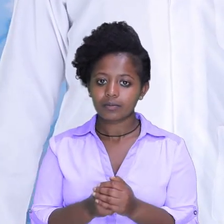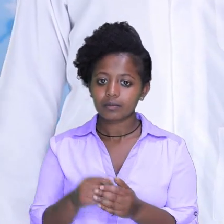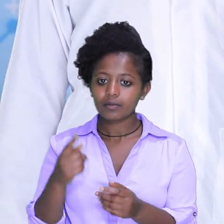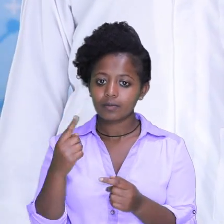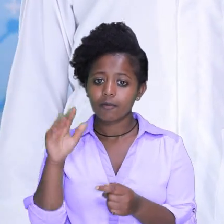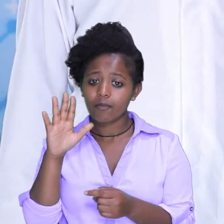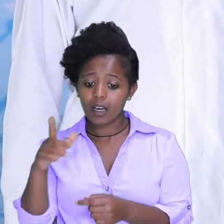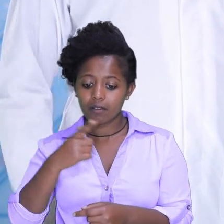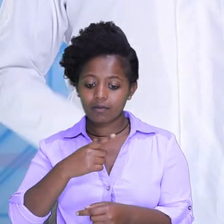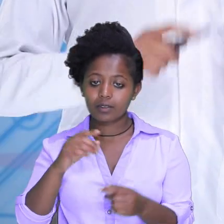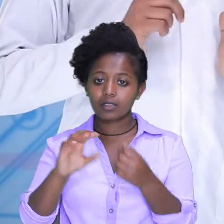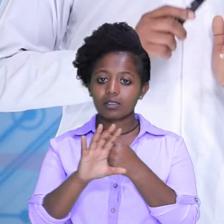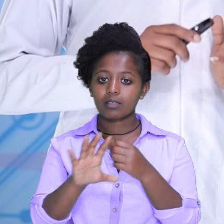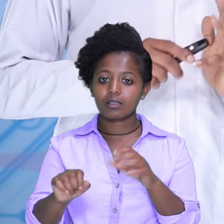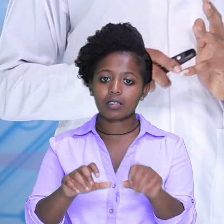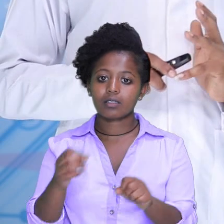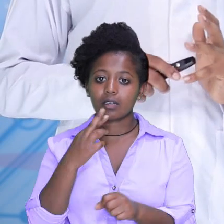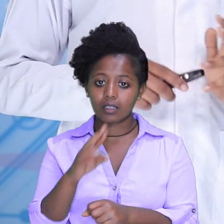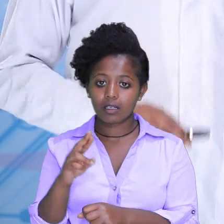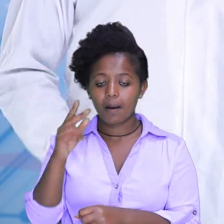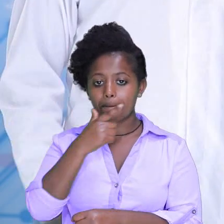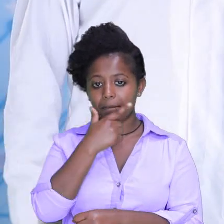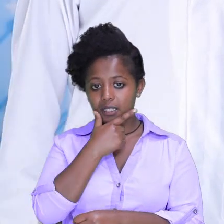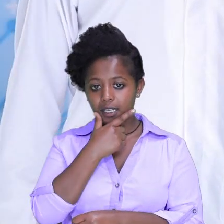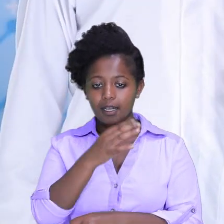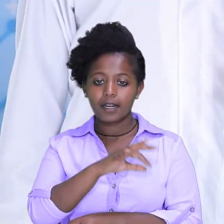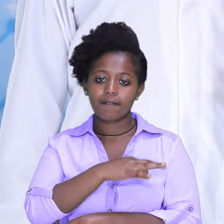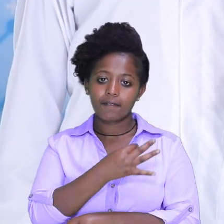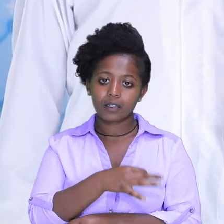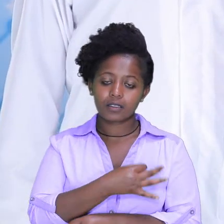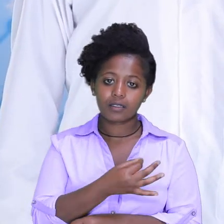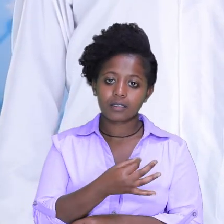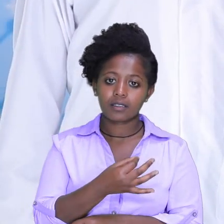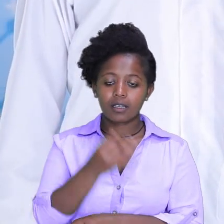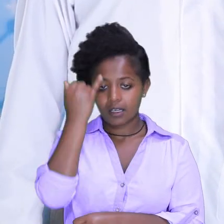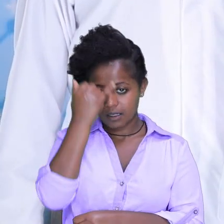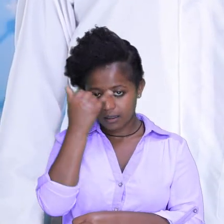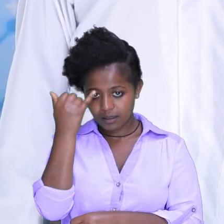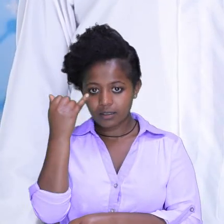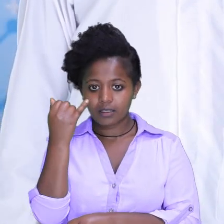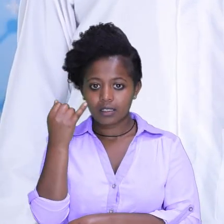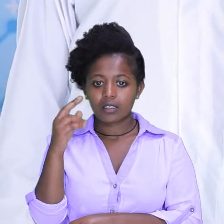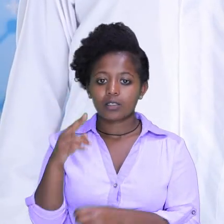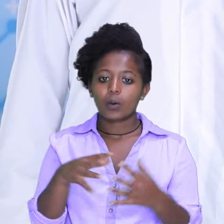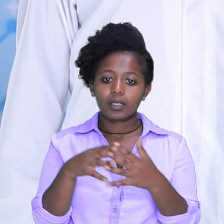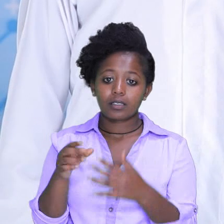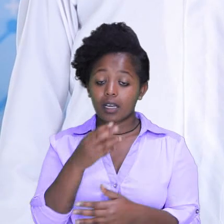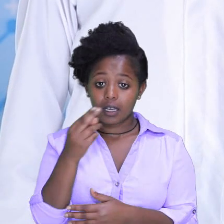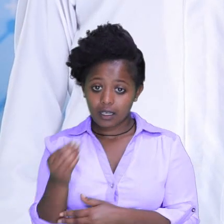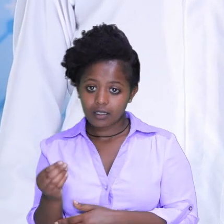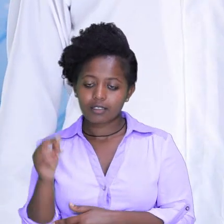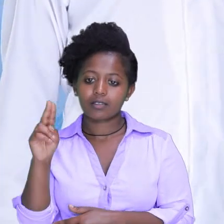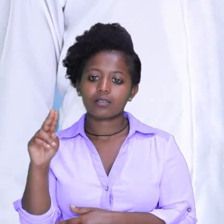Those 5 states are Britain, France, Italy, USA, and